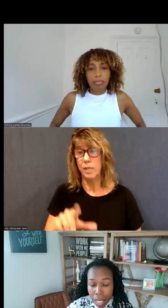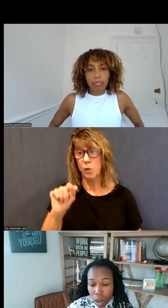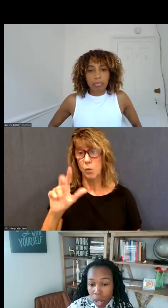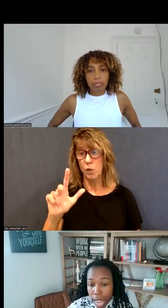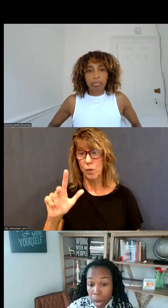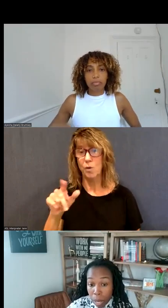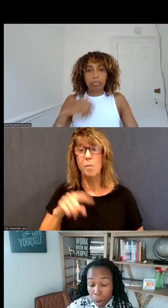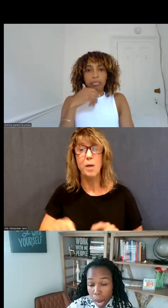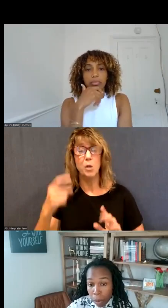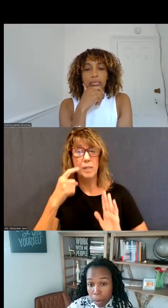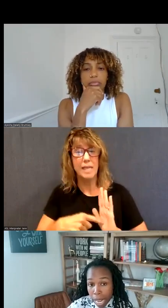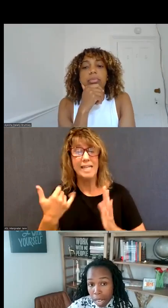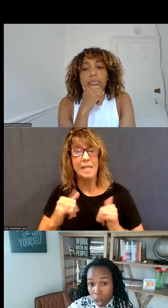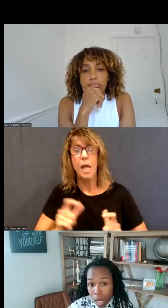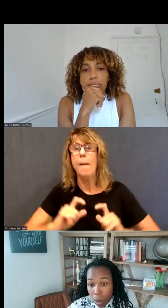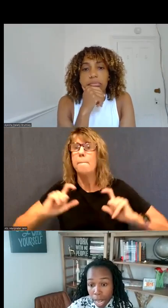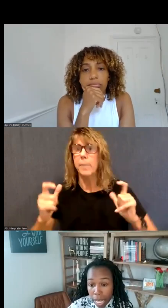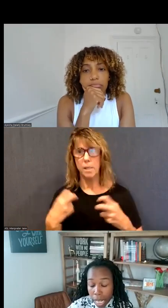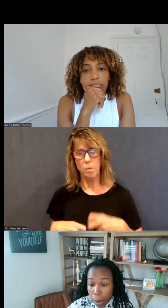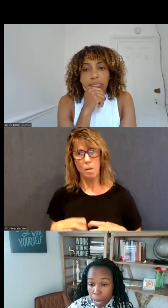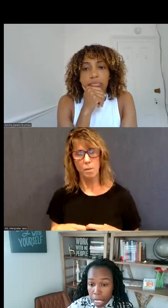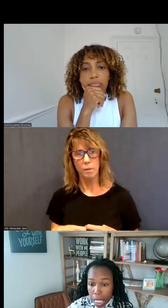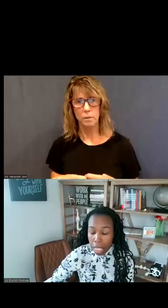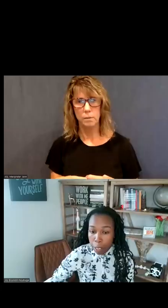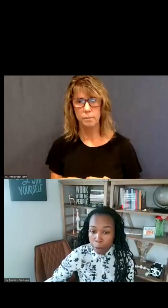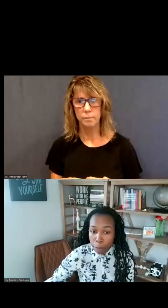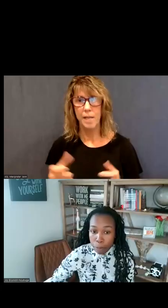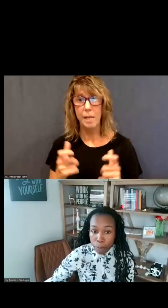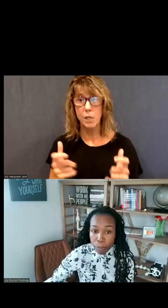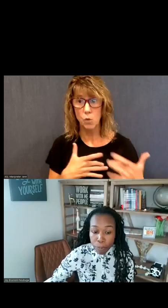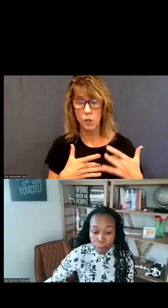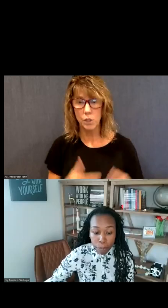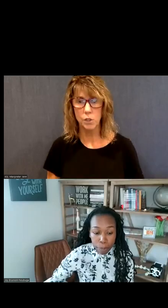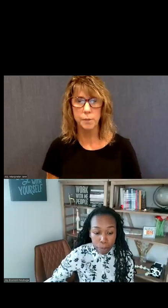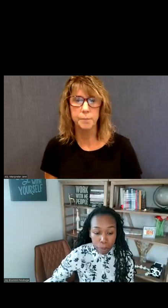it's still a big problem and also a big concern.